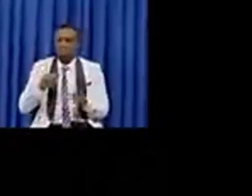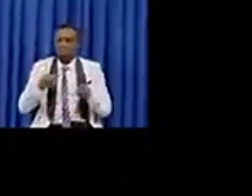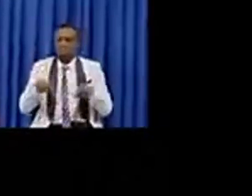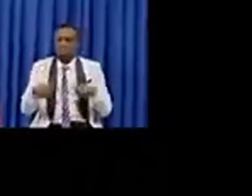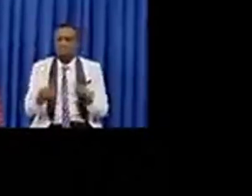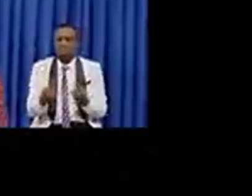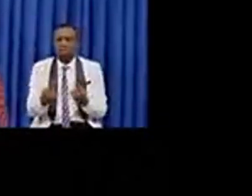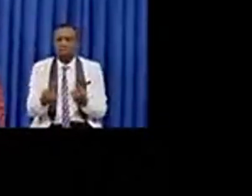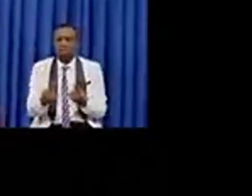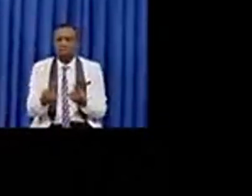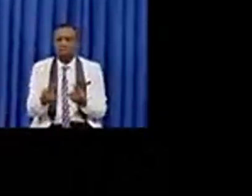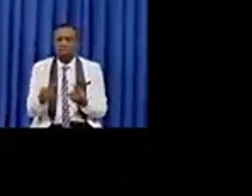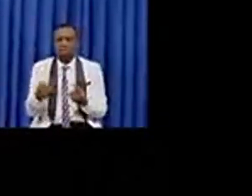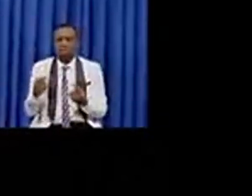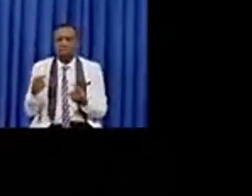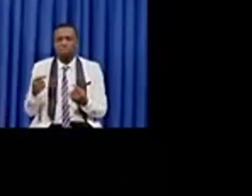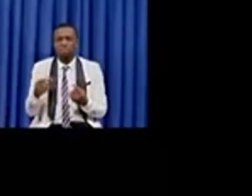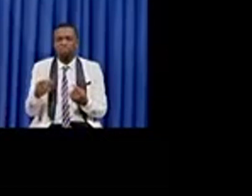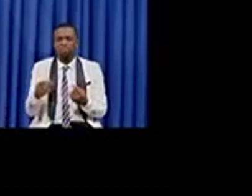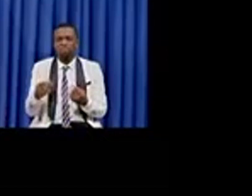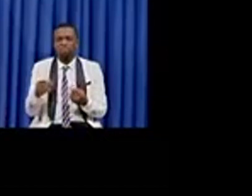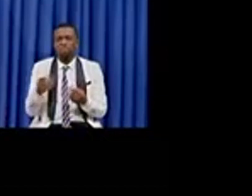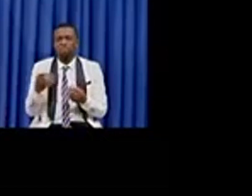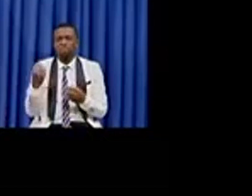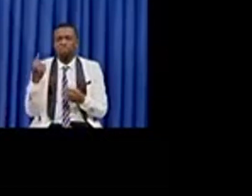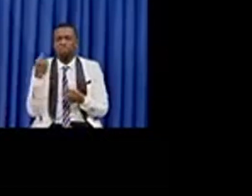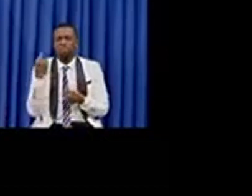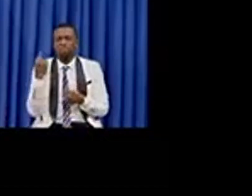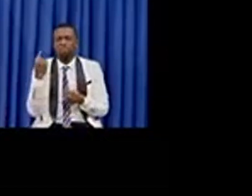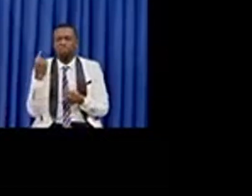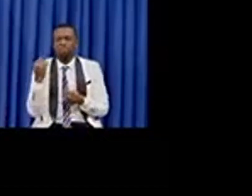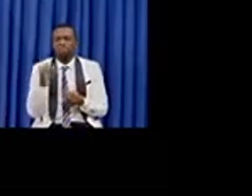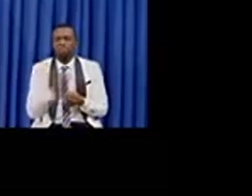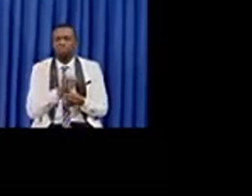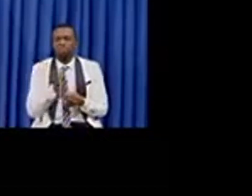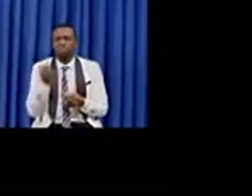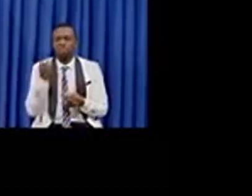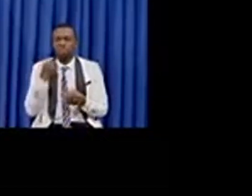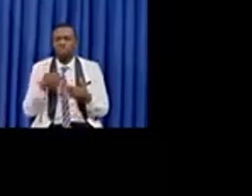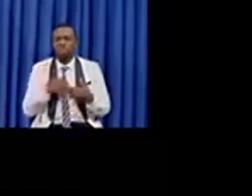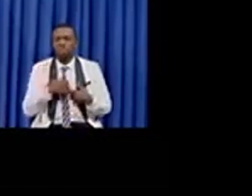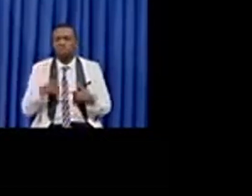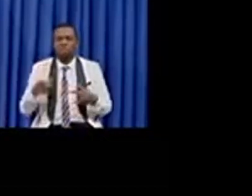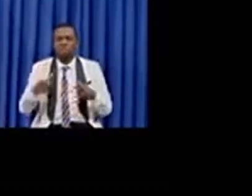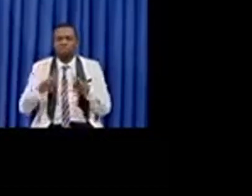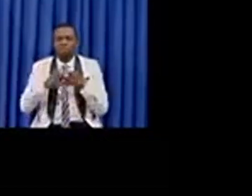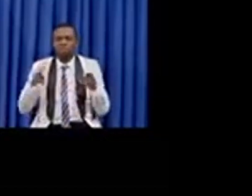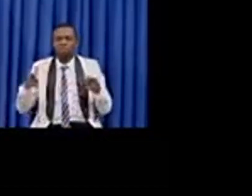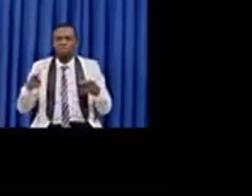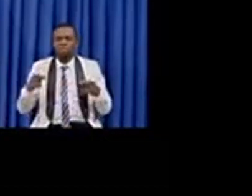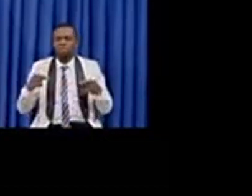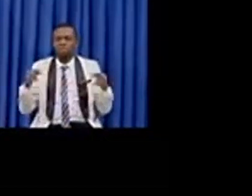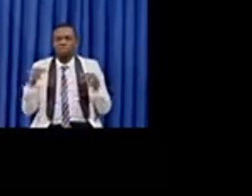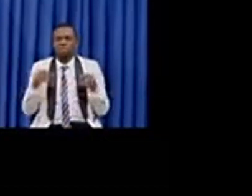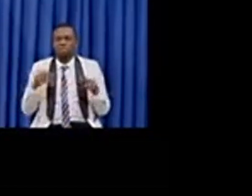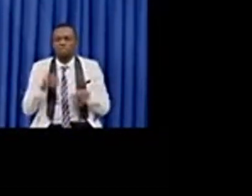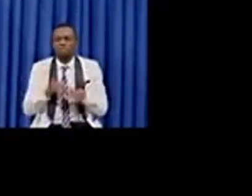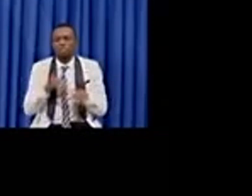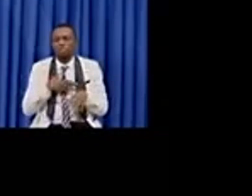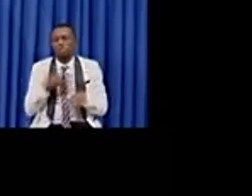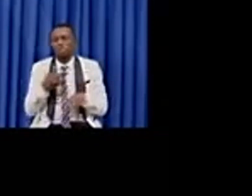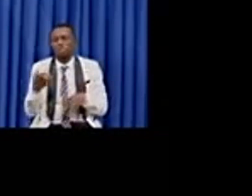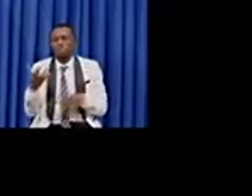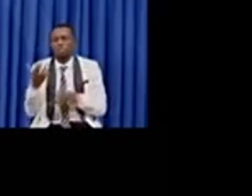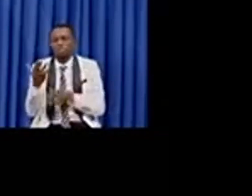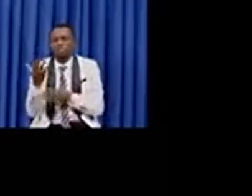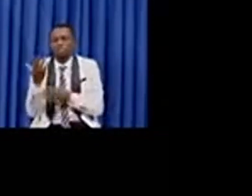thus. Not quite long ago, I was having serious injury in my right hand. I could not lift it